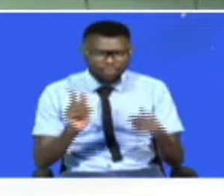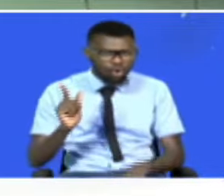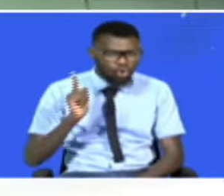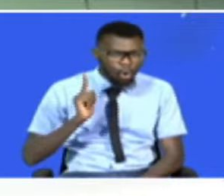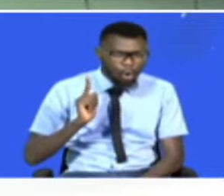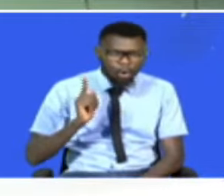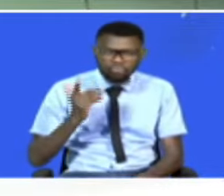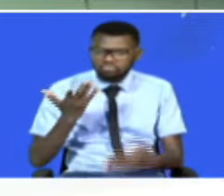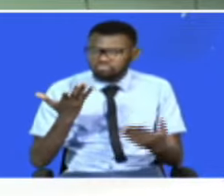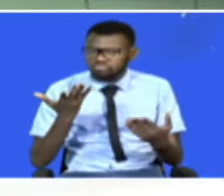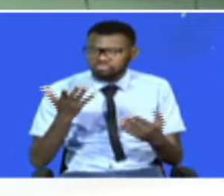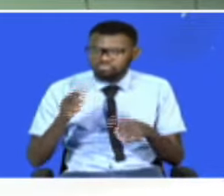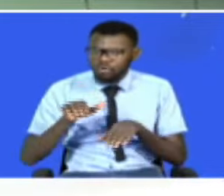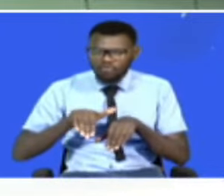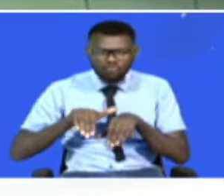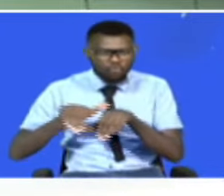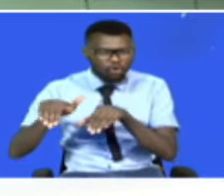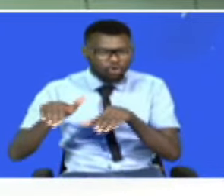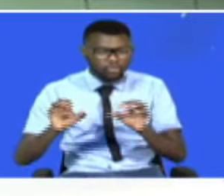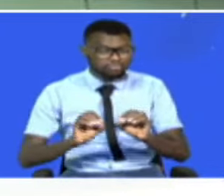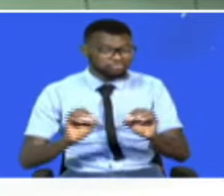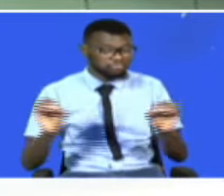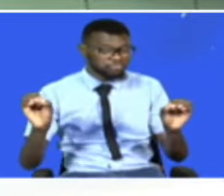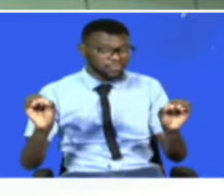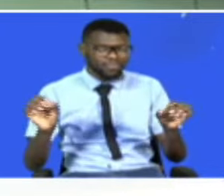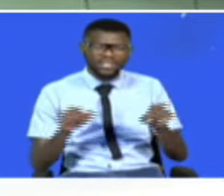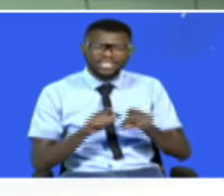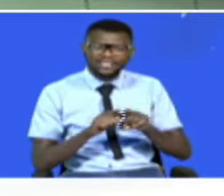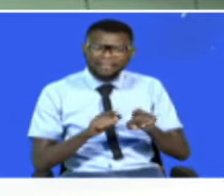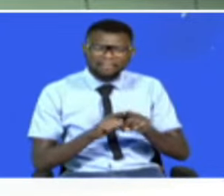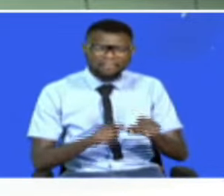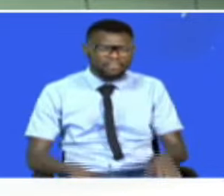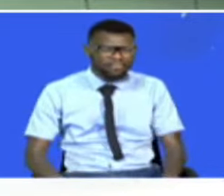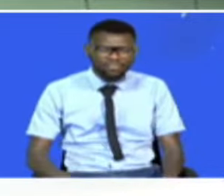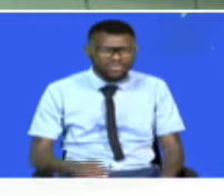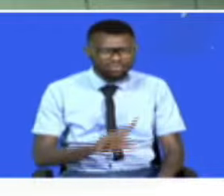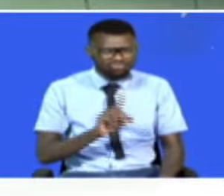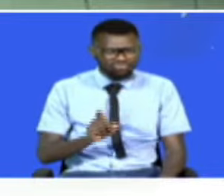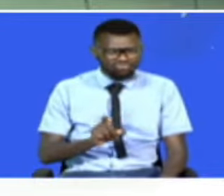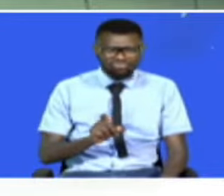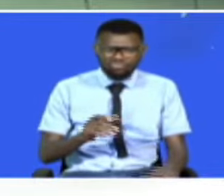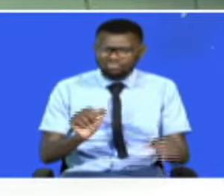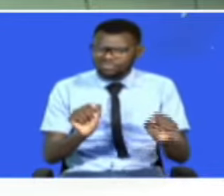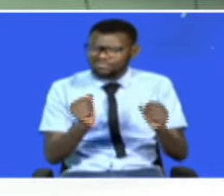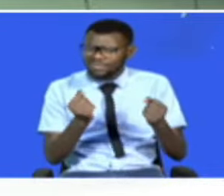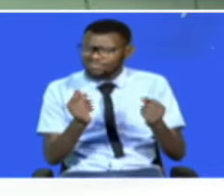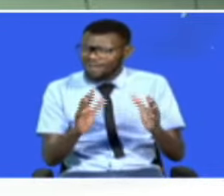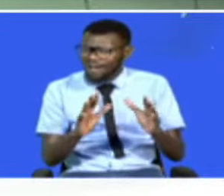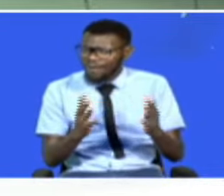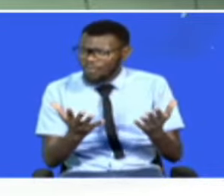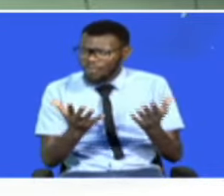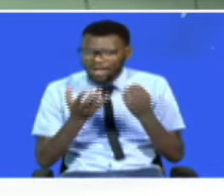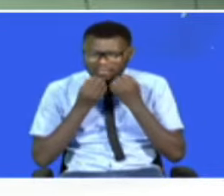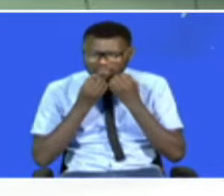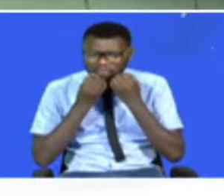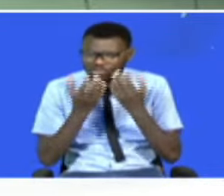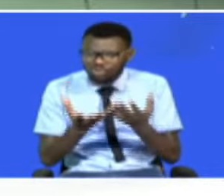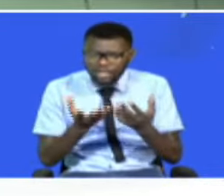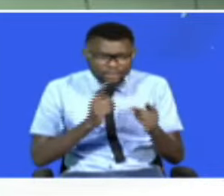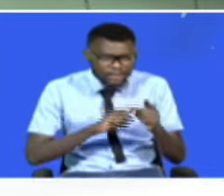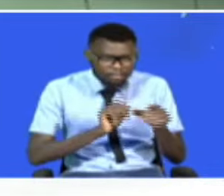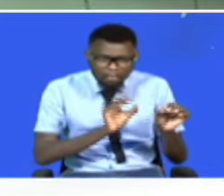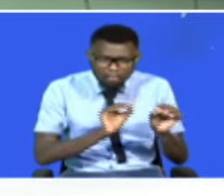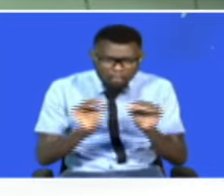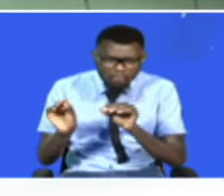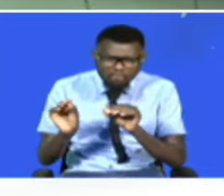process. The Robert Pukosa Committee also questioned the safety of users and service providers' data during the transition process that seems